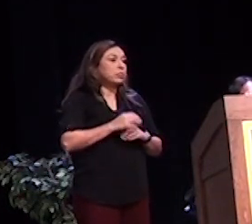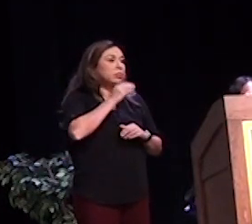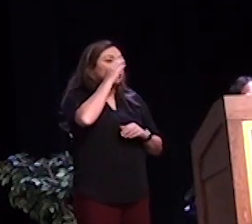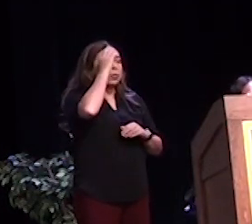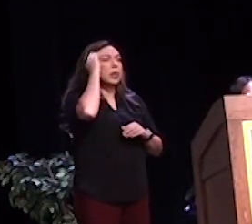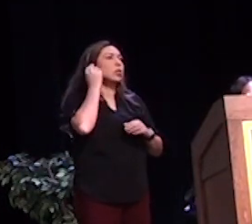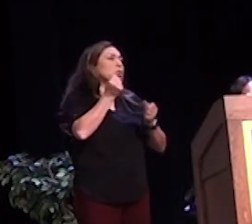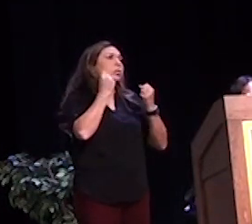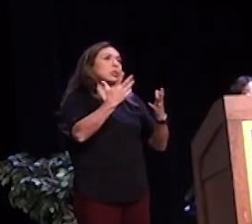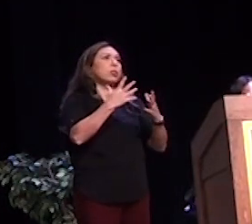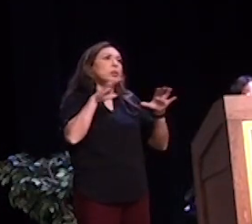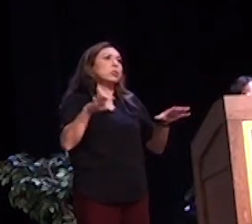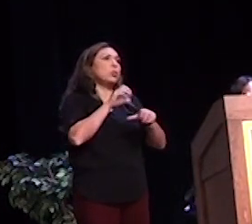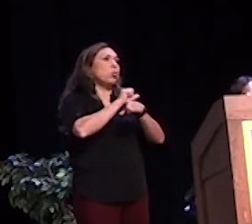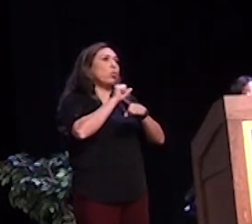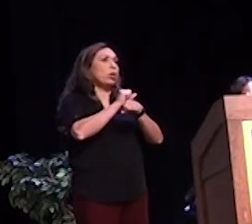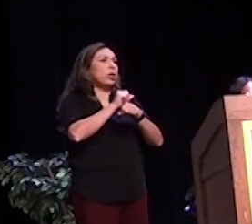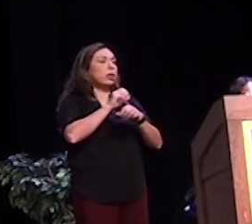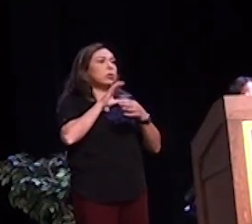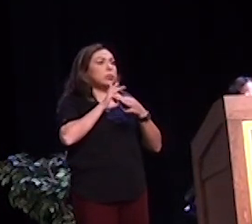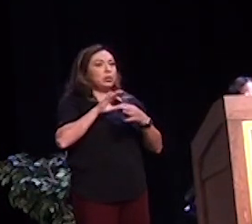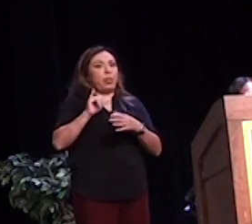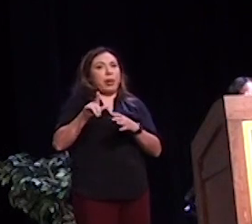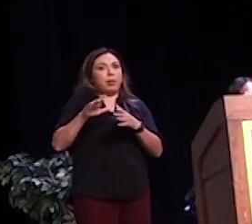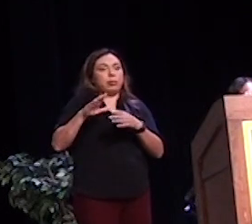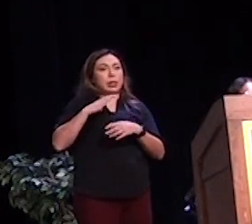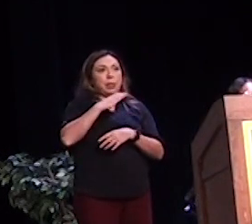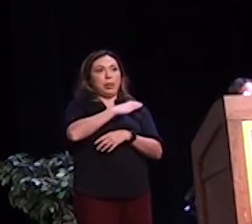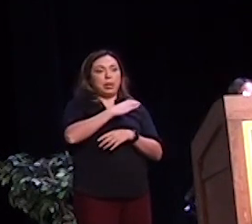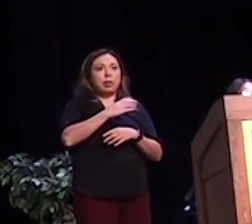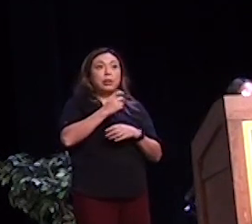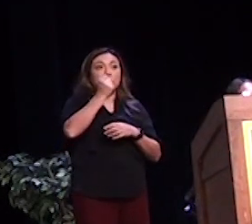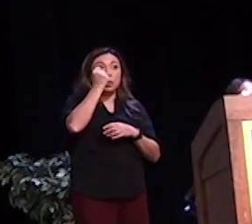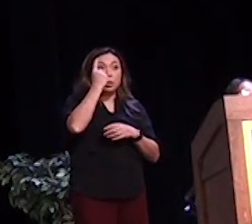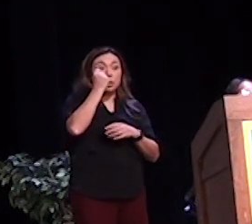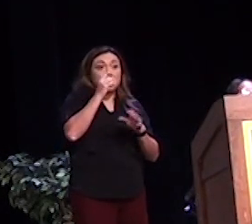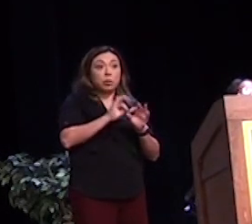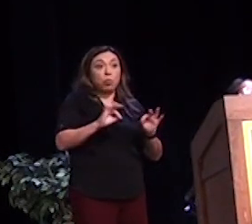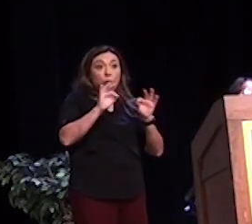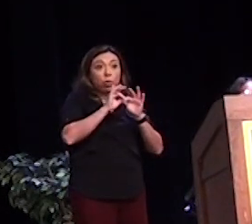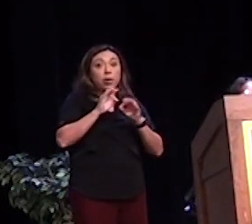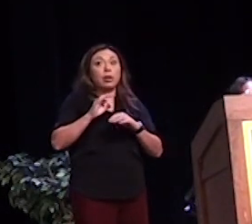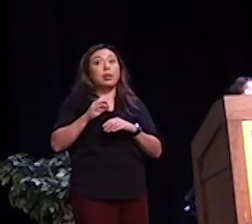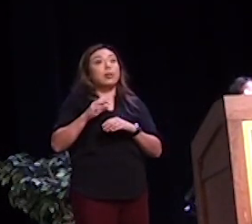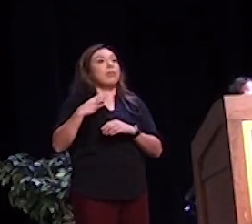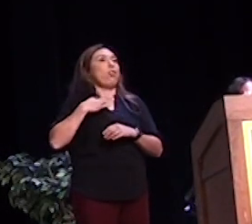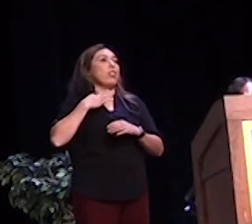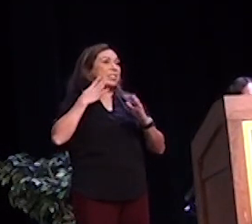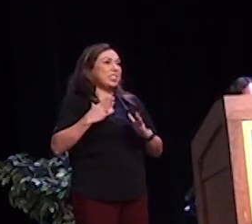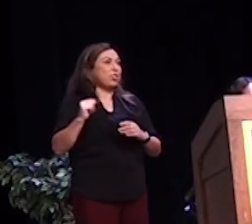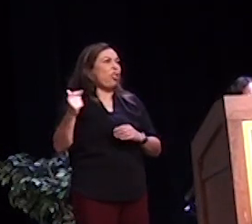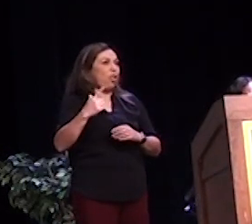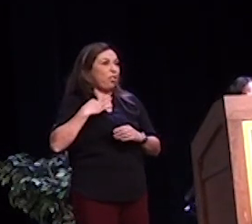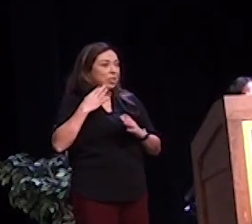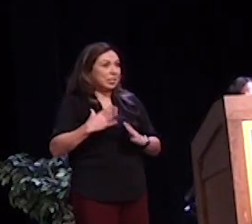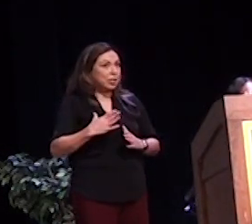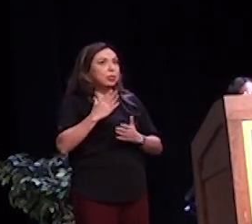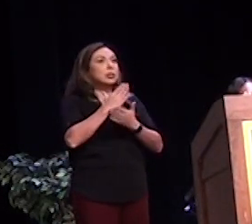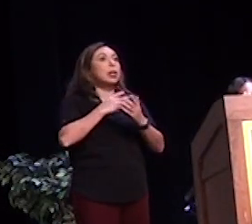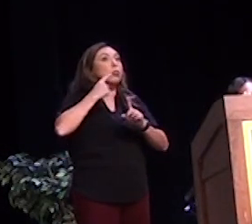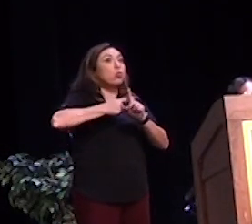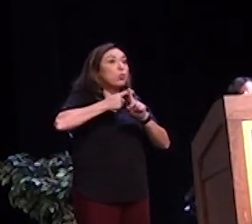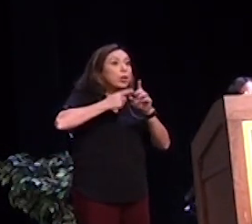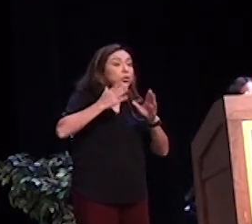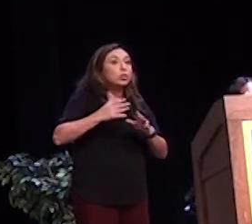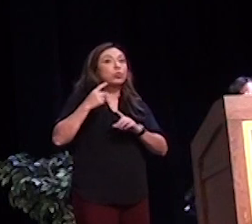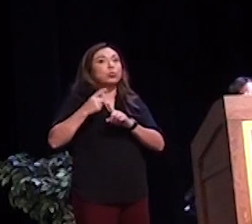There's so much work being done by this committee, and it's important that all of you know that this work is being done by community volunteers. Some are renters and some